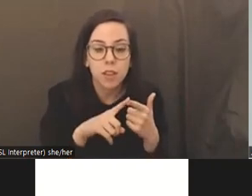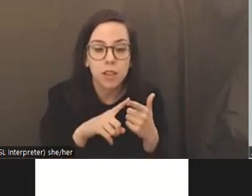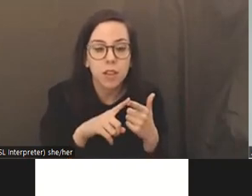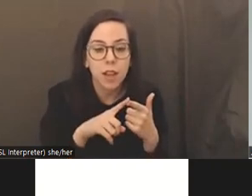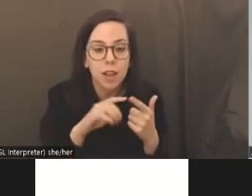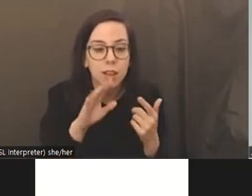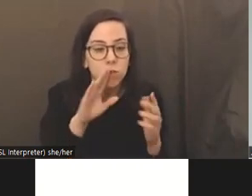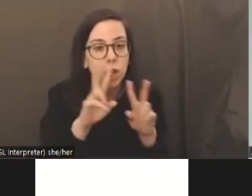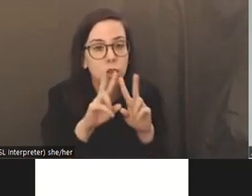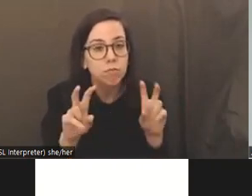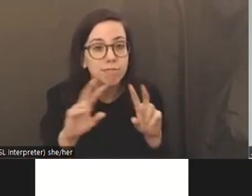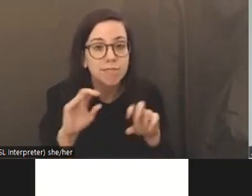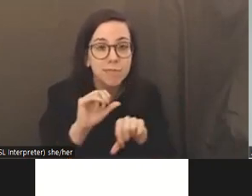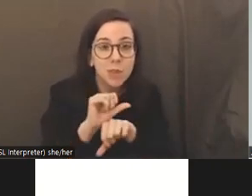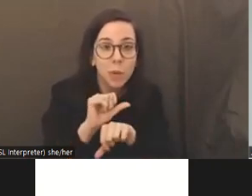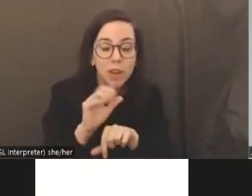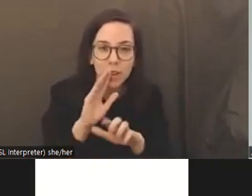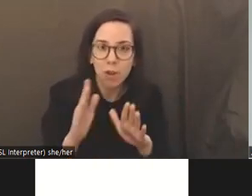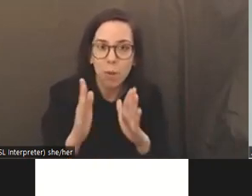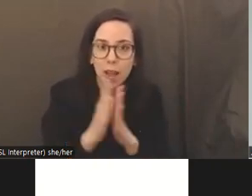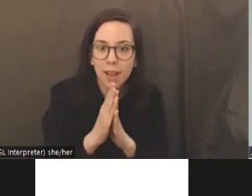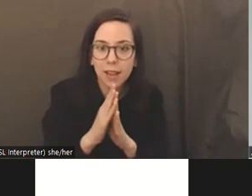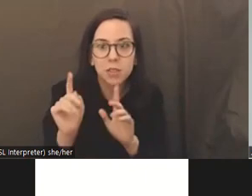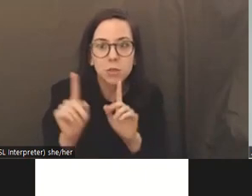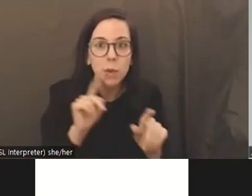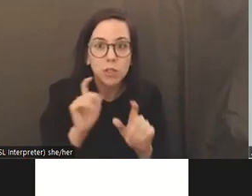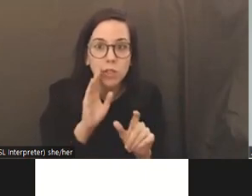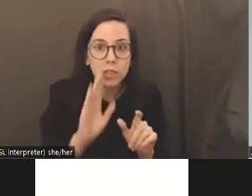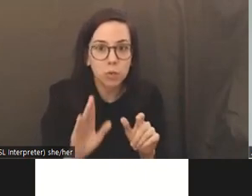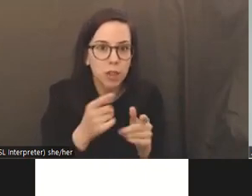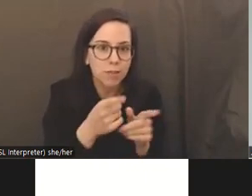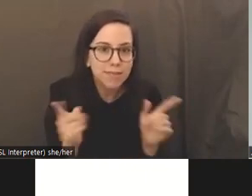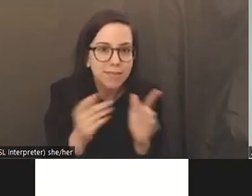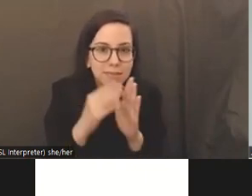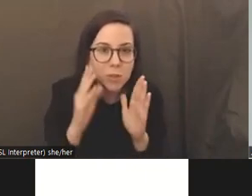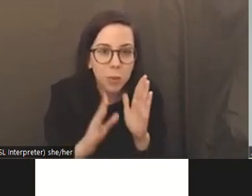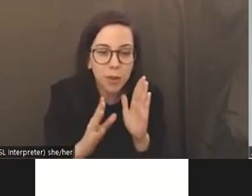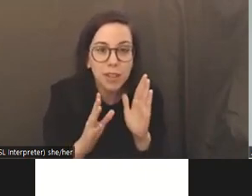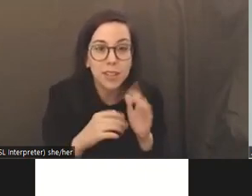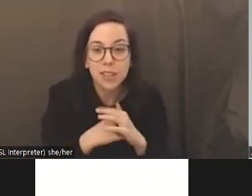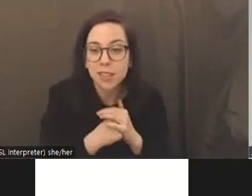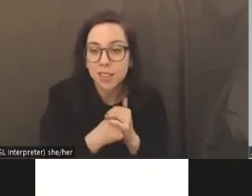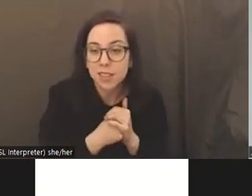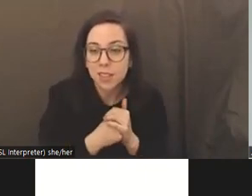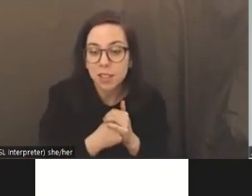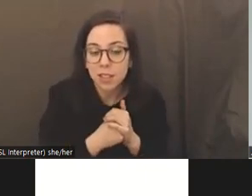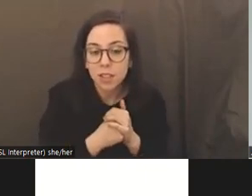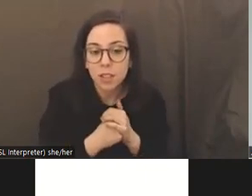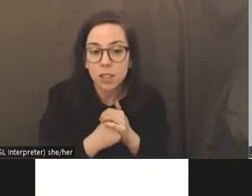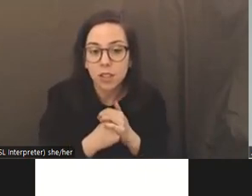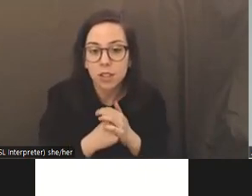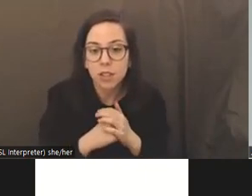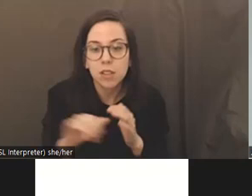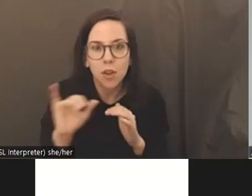work. I will ask a few questions with the students and such that we see. But then also there is that